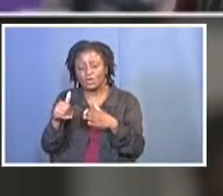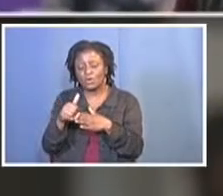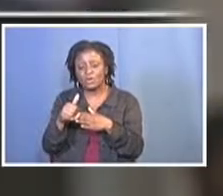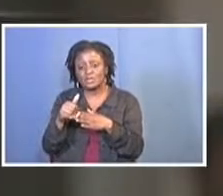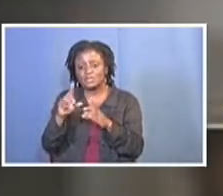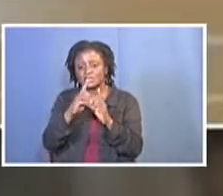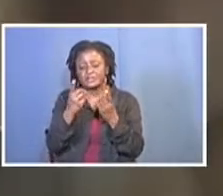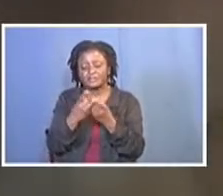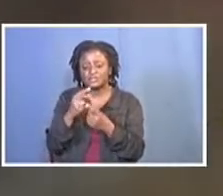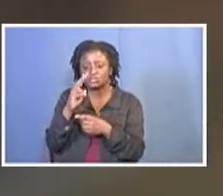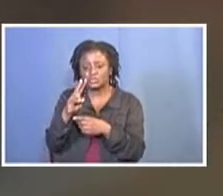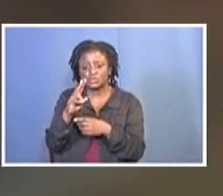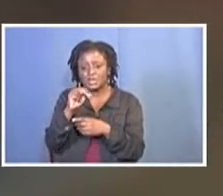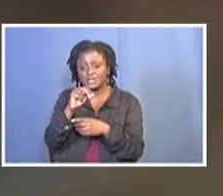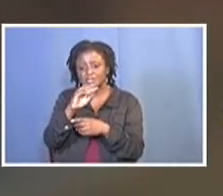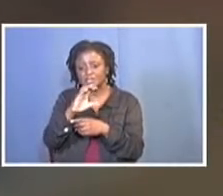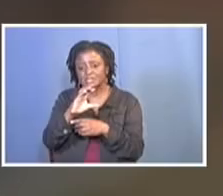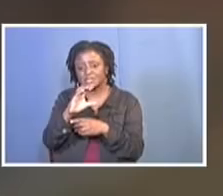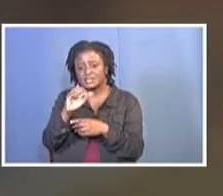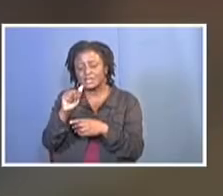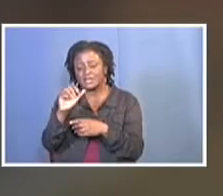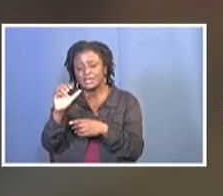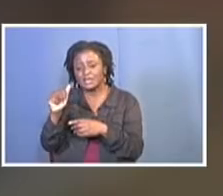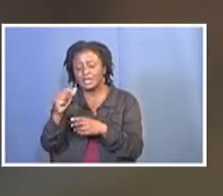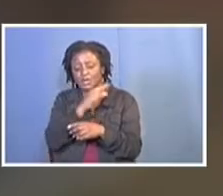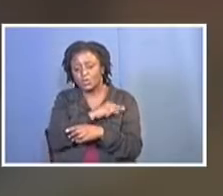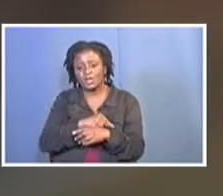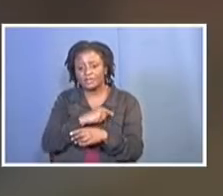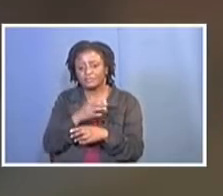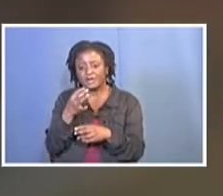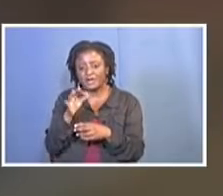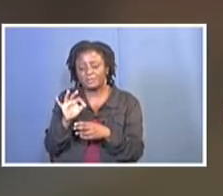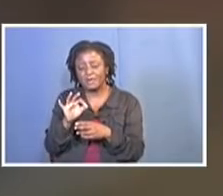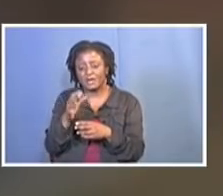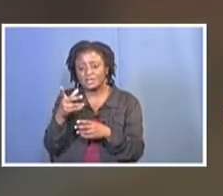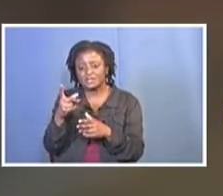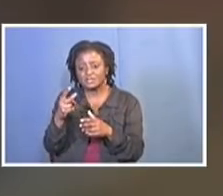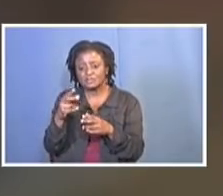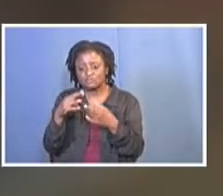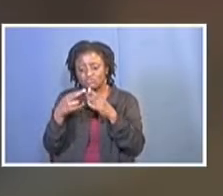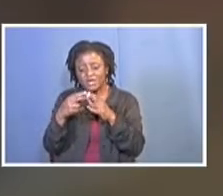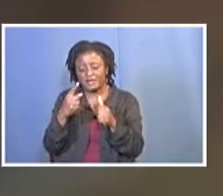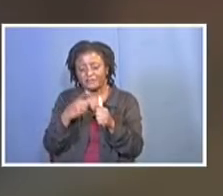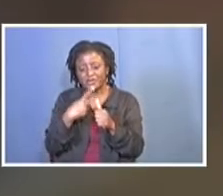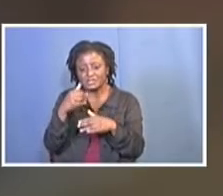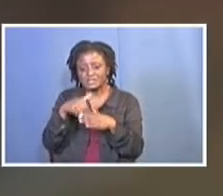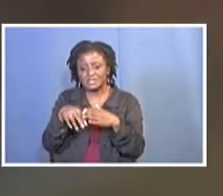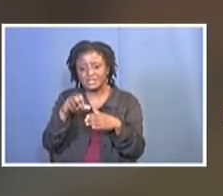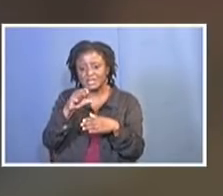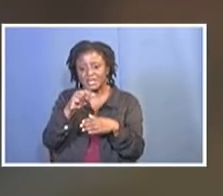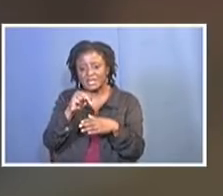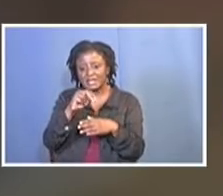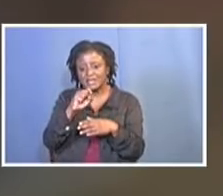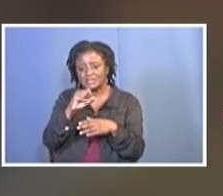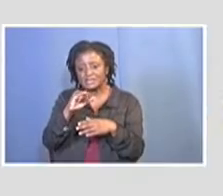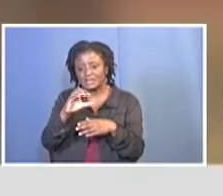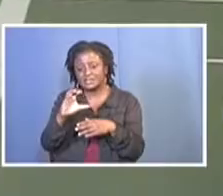Was an NCAA qualifying mark. His jump ranks first in the NSIC this season as